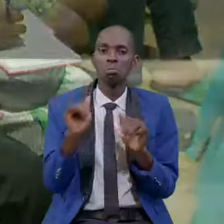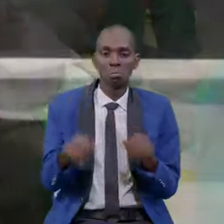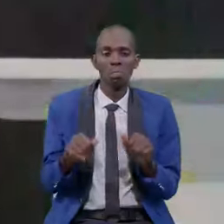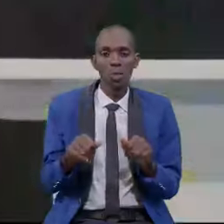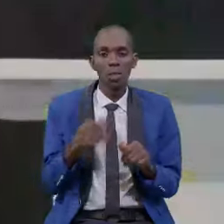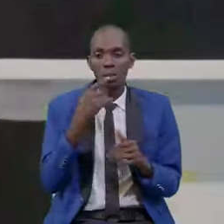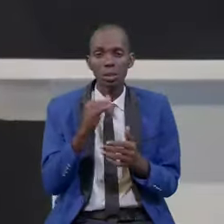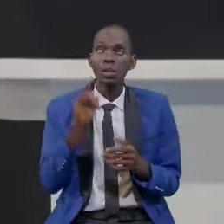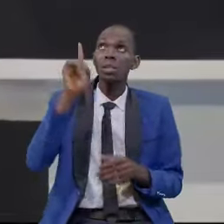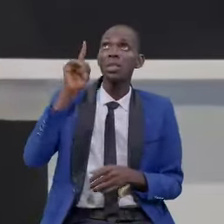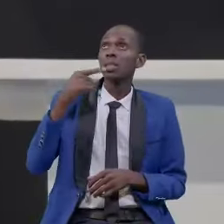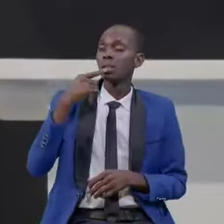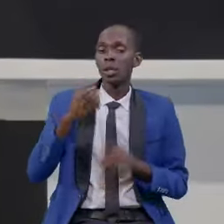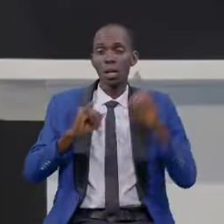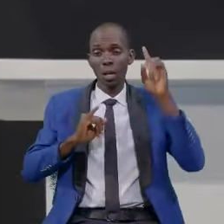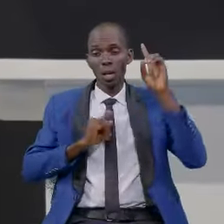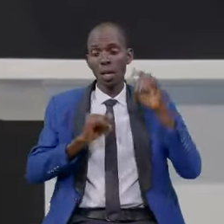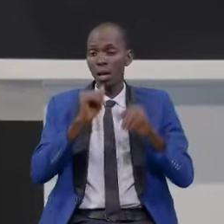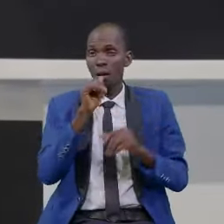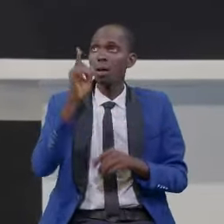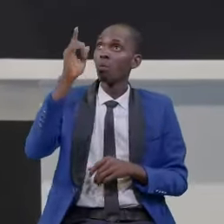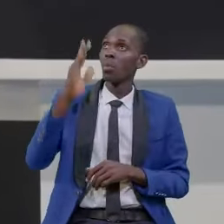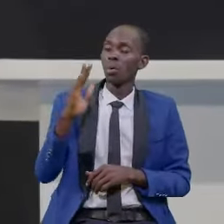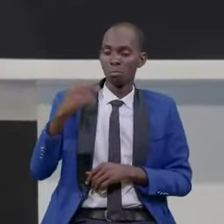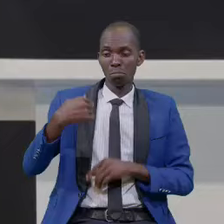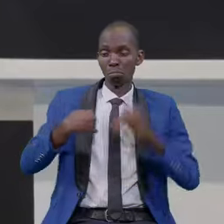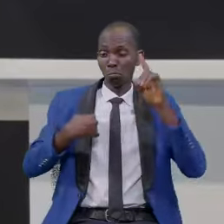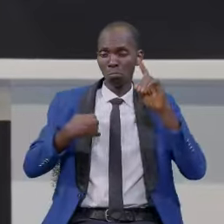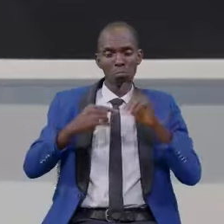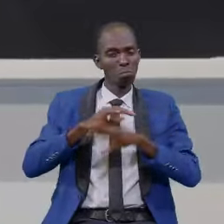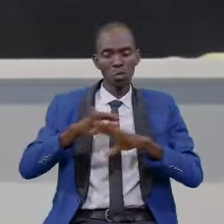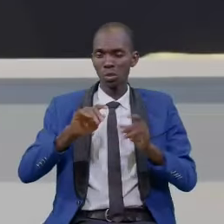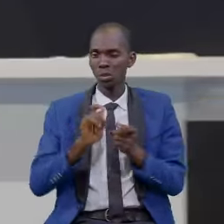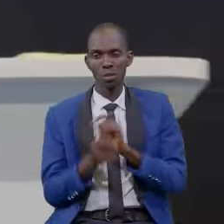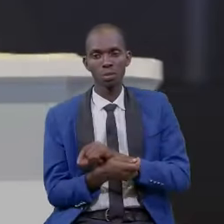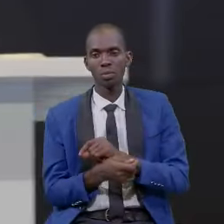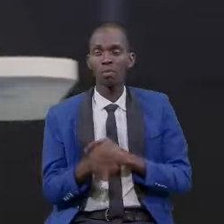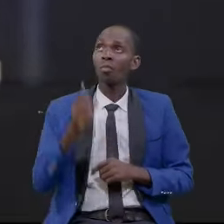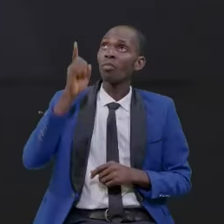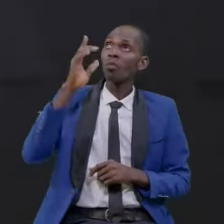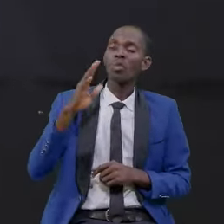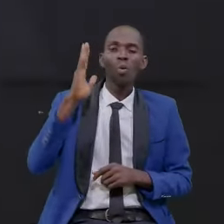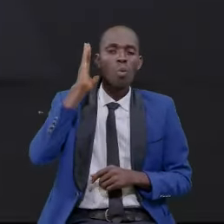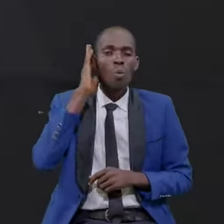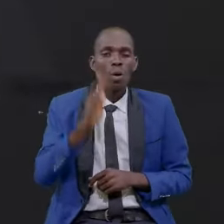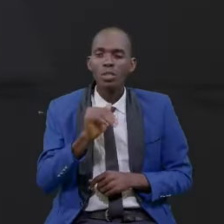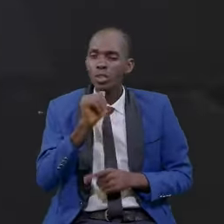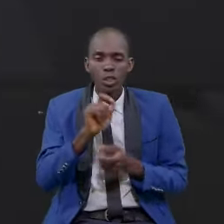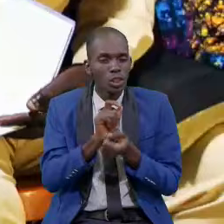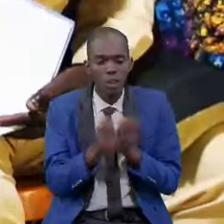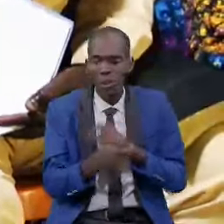am God, I change not. God will not change at your own